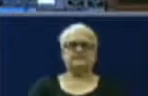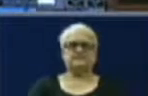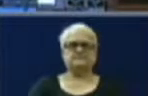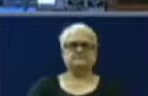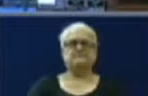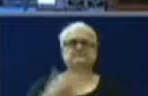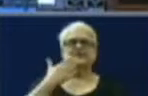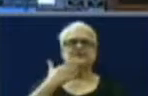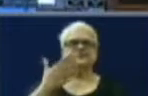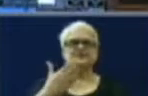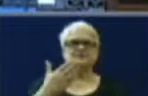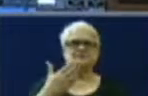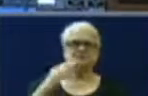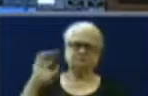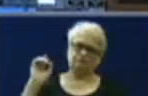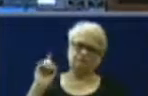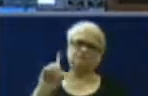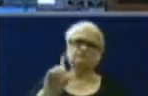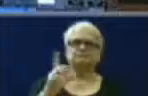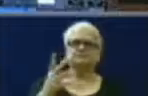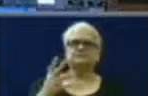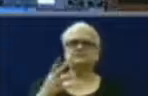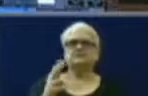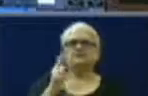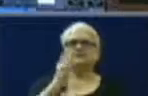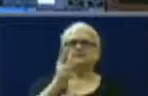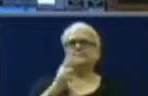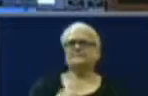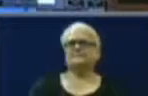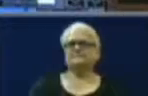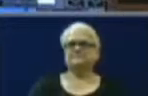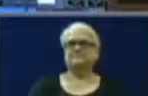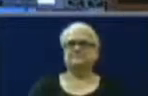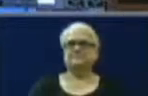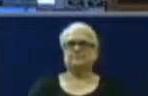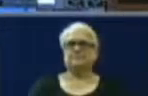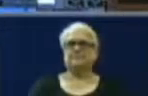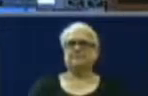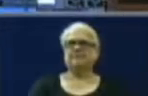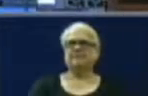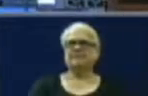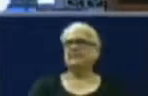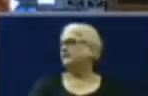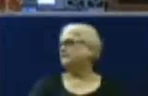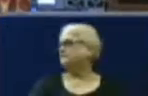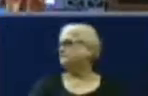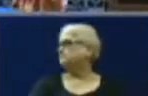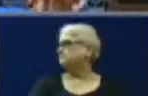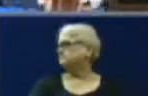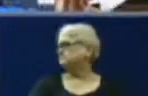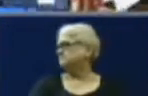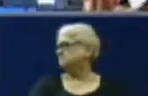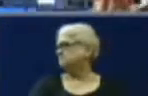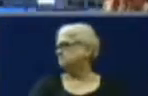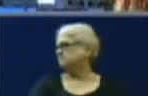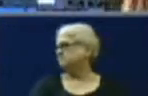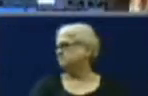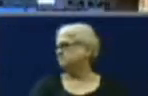Okay, thank you. And as you come forward, 3 minutes, one bell after 2.5. Do you want us to? I made you a copy.